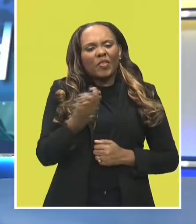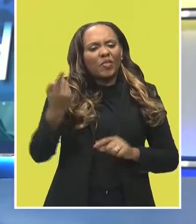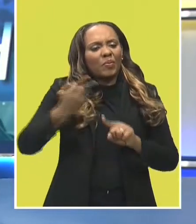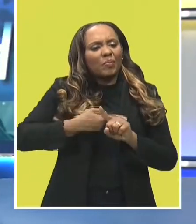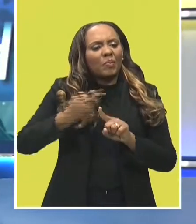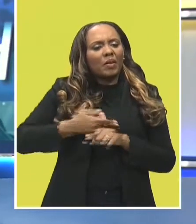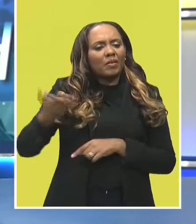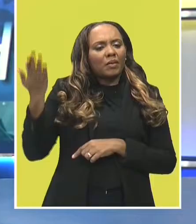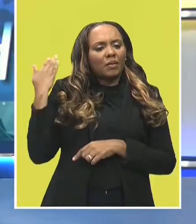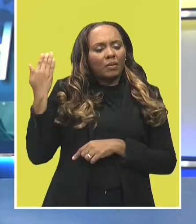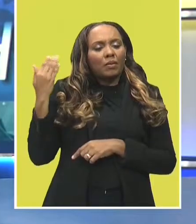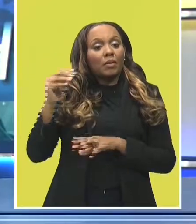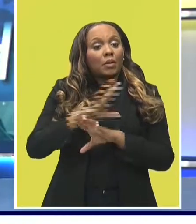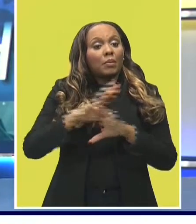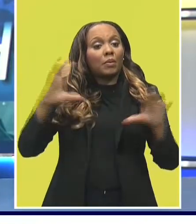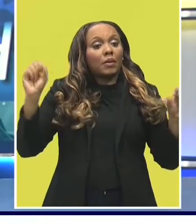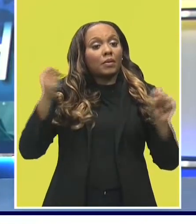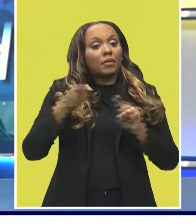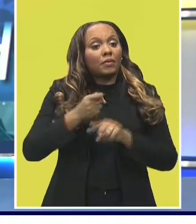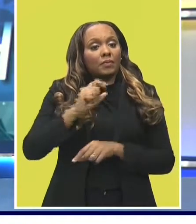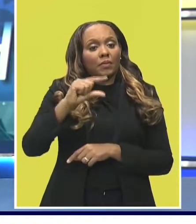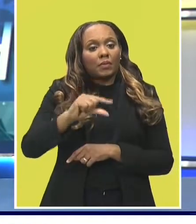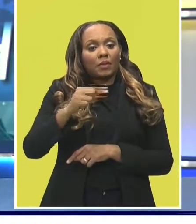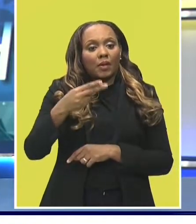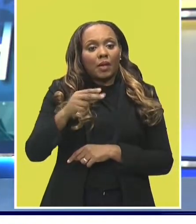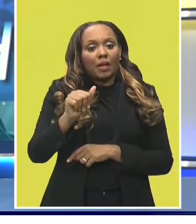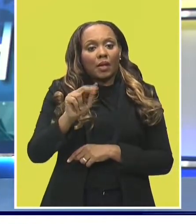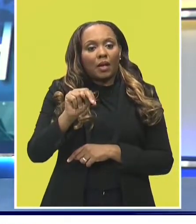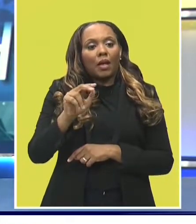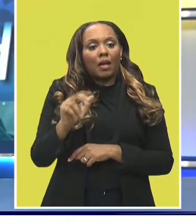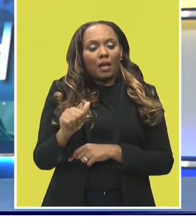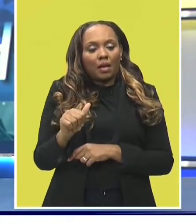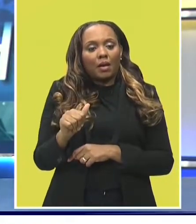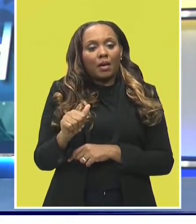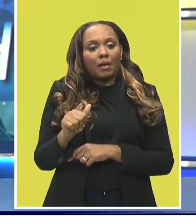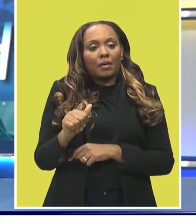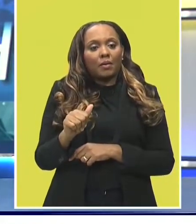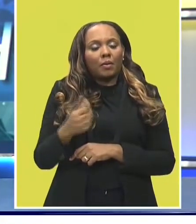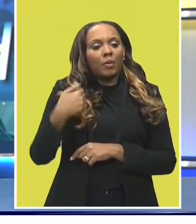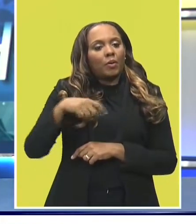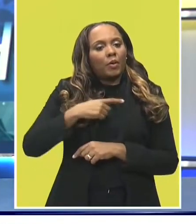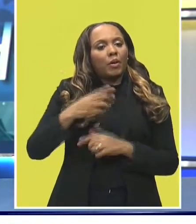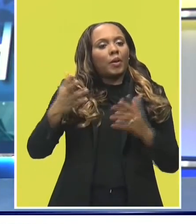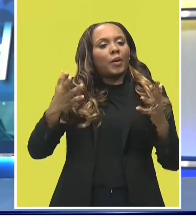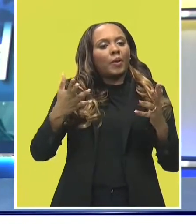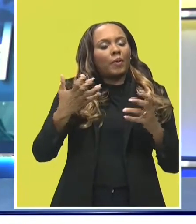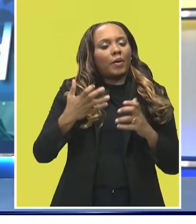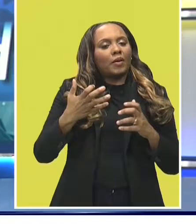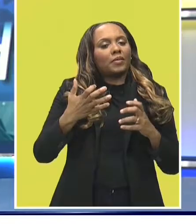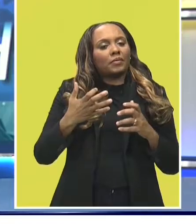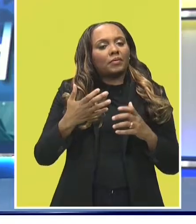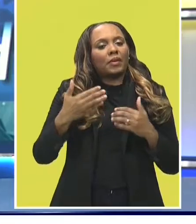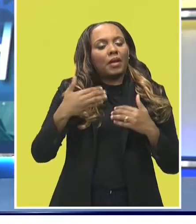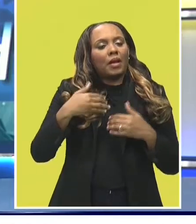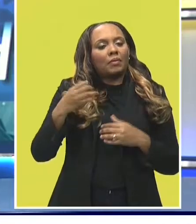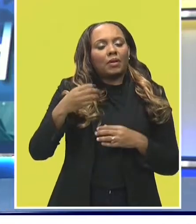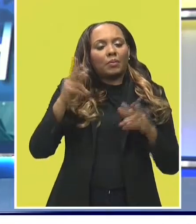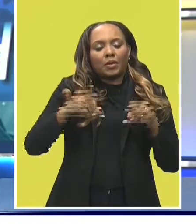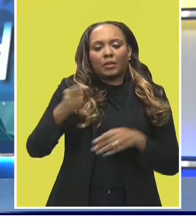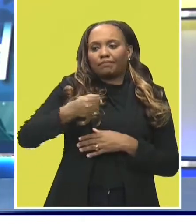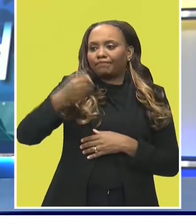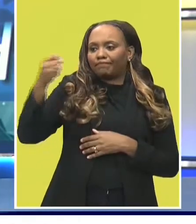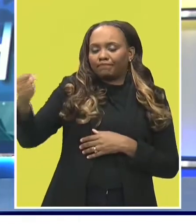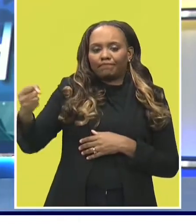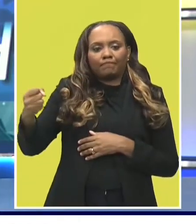Months after hosting the Ghanaian president, Barbados intends to have a presence in the West African nation. Minister in the Ministry of Finance, Ryan Strawn,